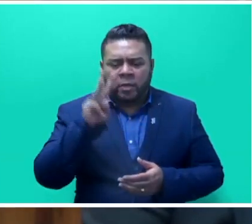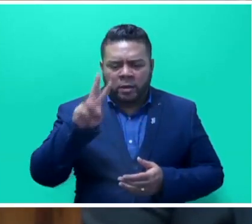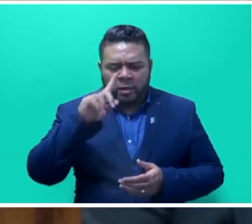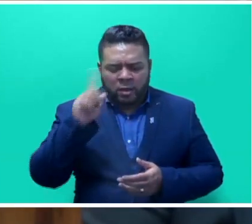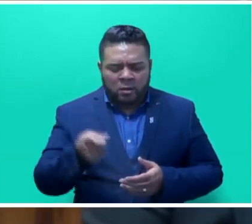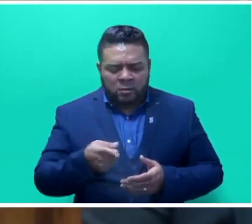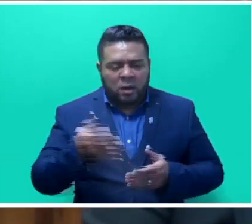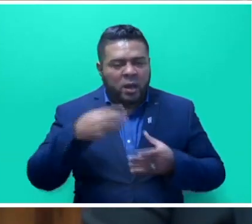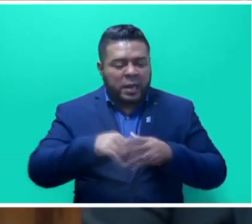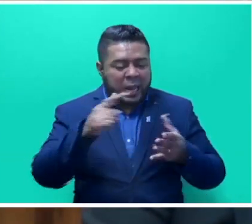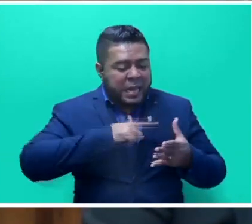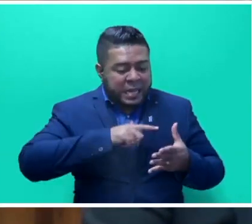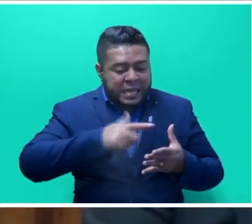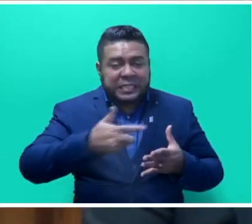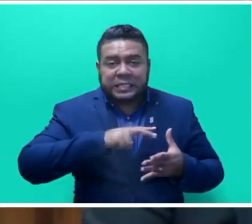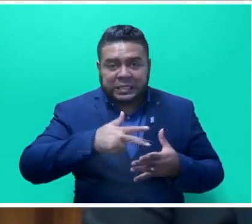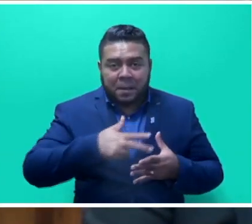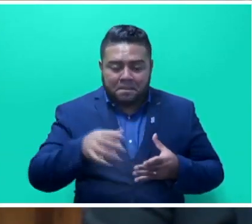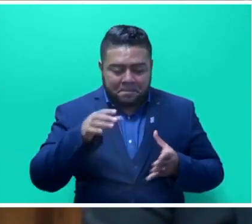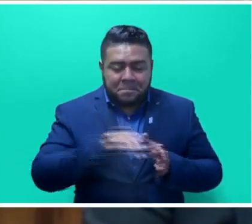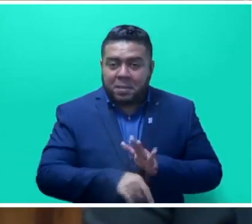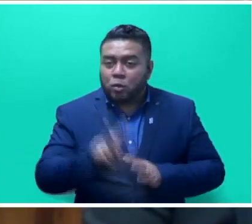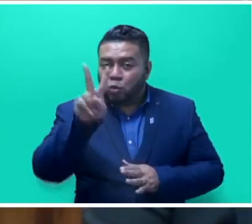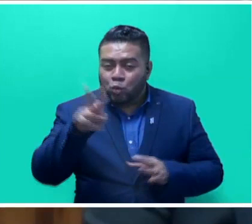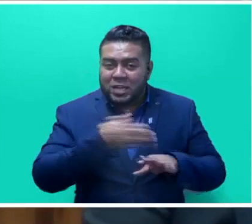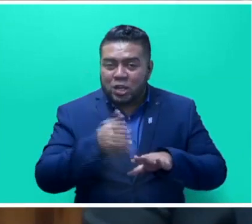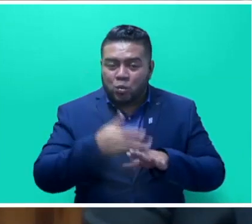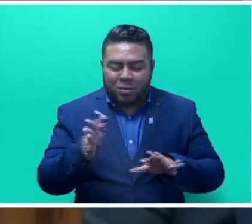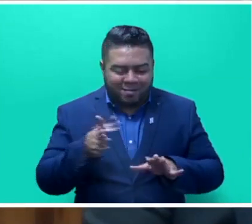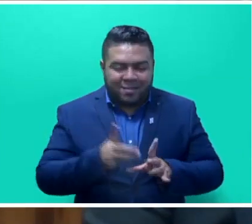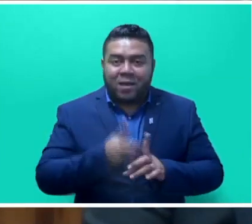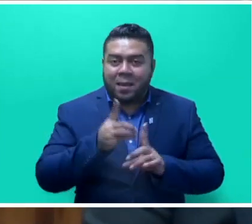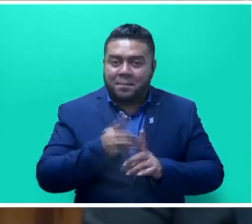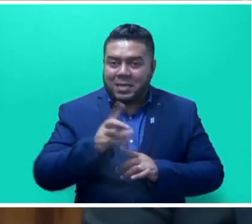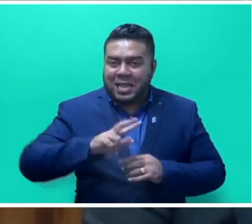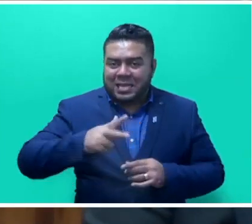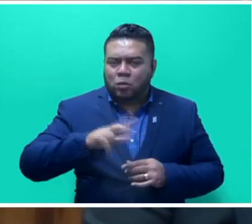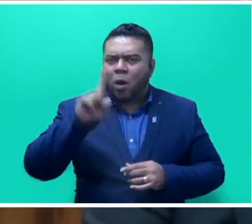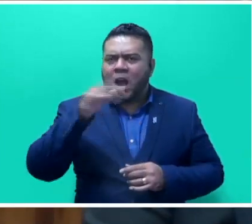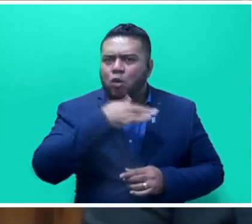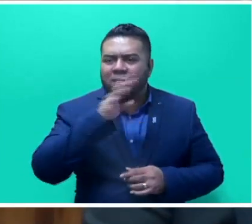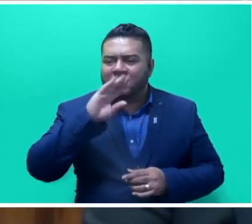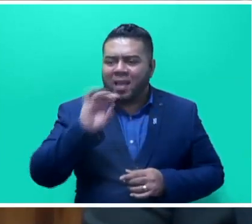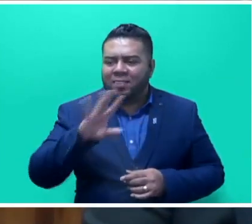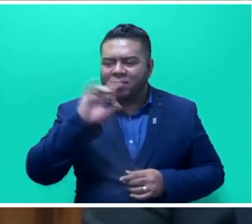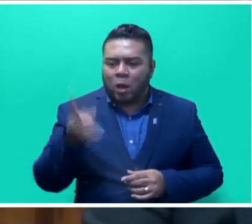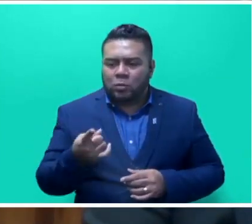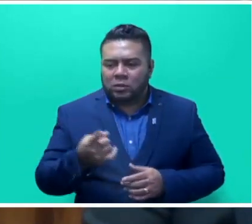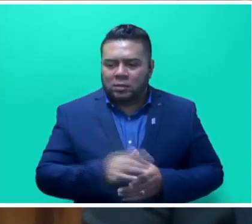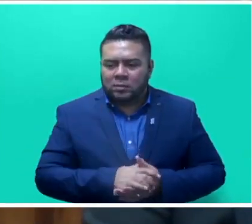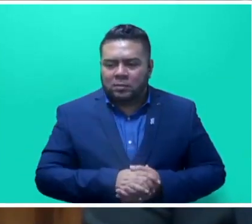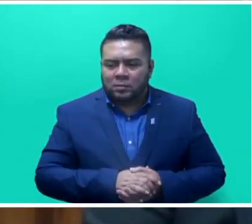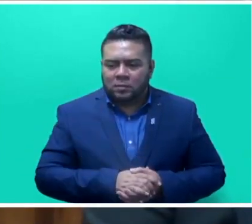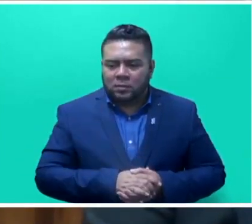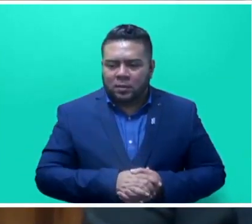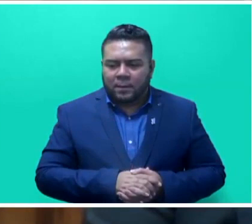lease premiums for the 2 new development leases and more than 110,000 for ground rental and renewal of